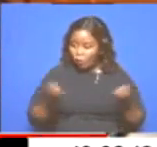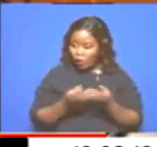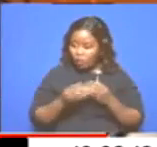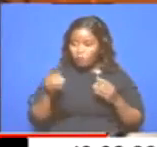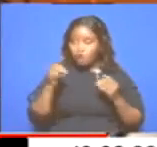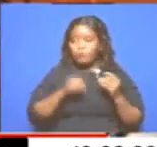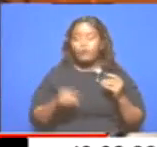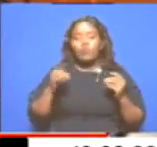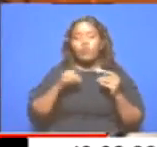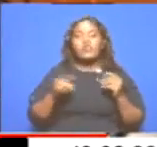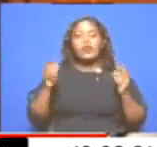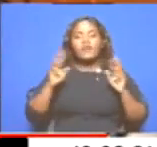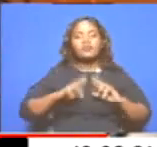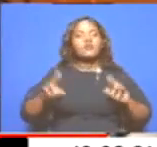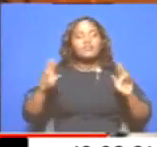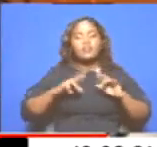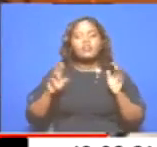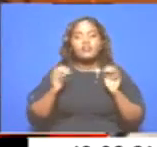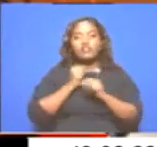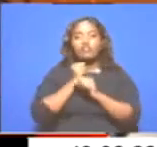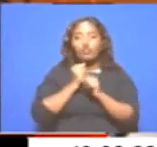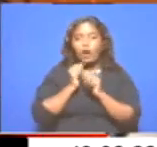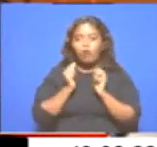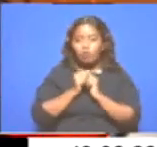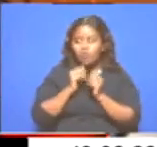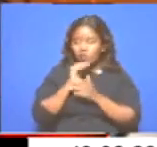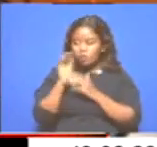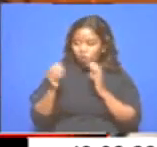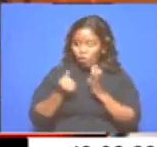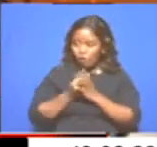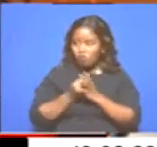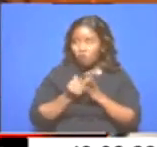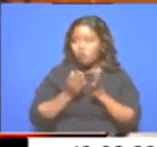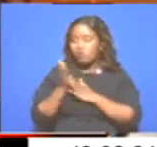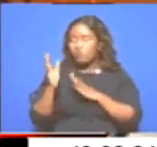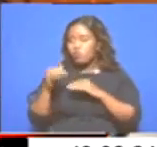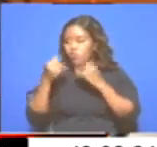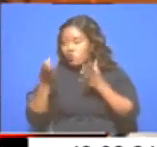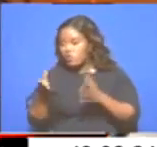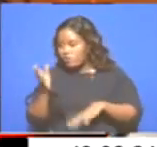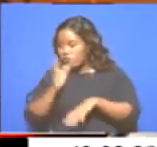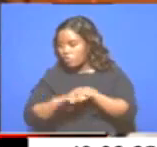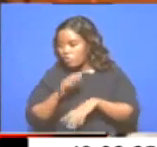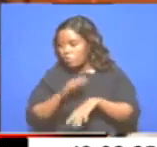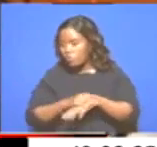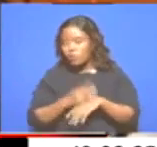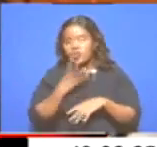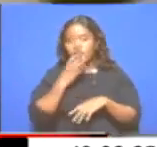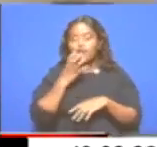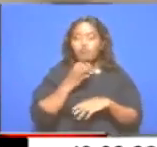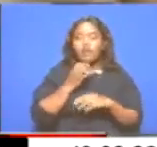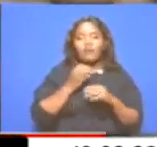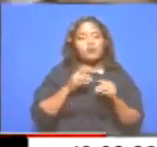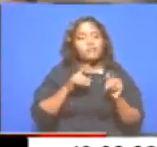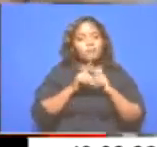are ready to do business with you in terms of giving you quality flowers and ornamentals. This is why we are.